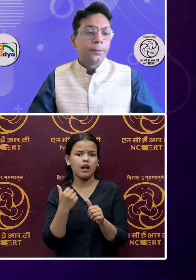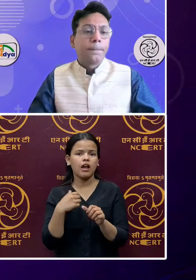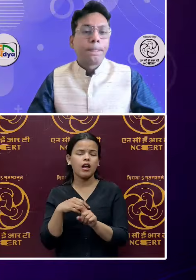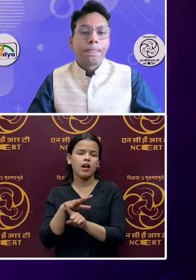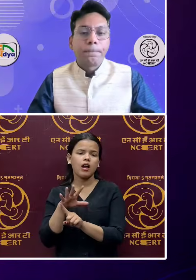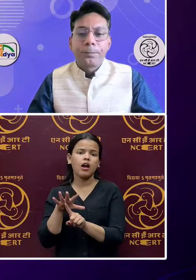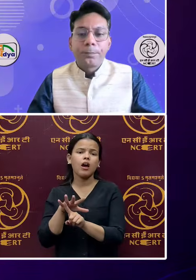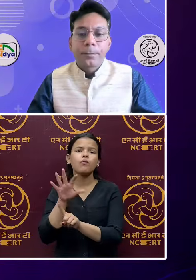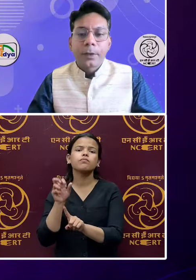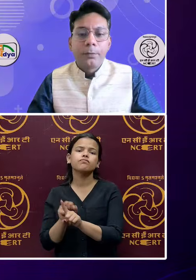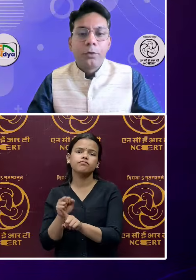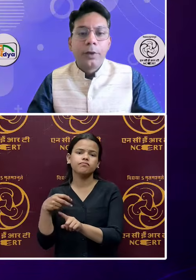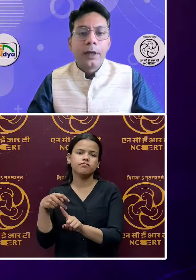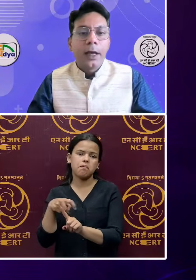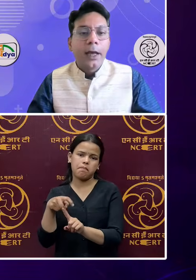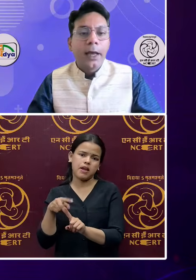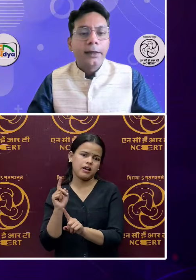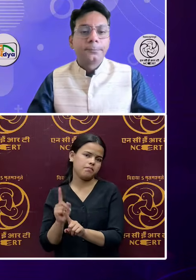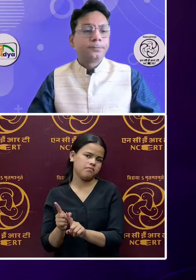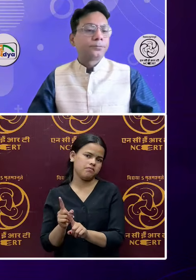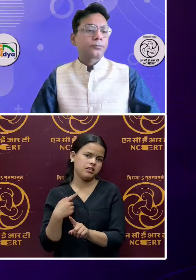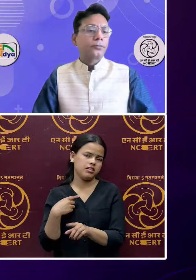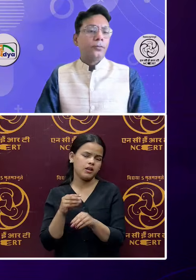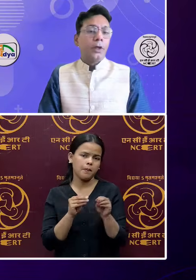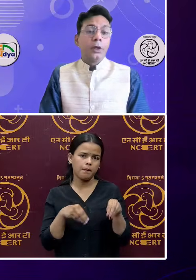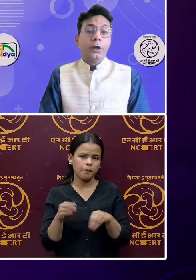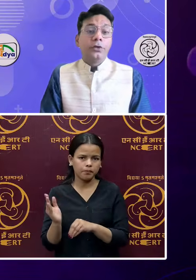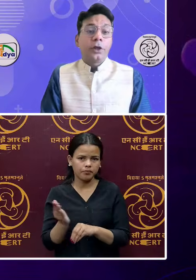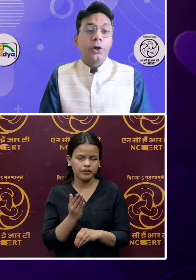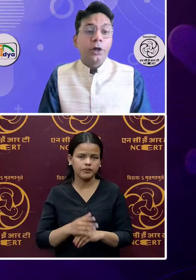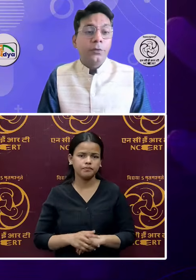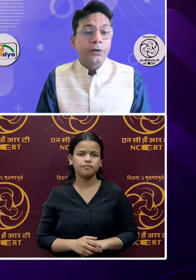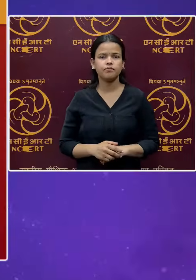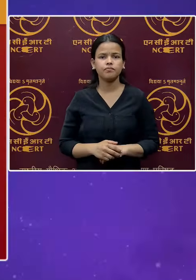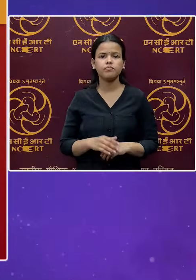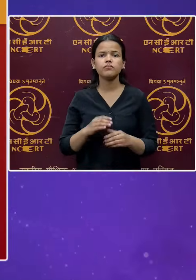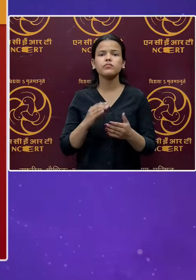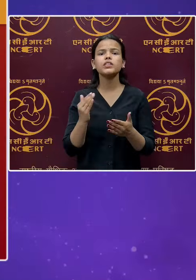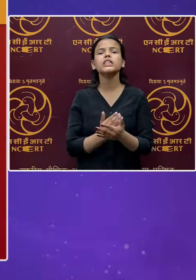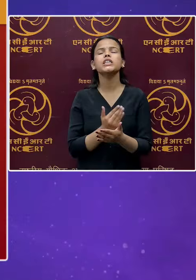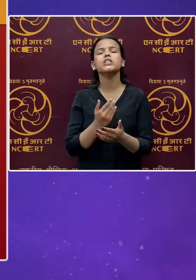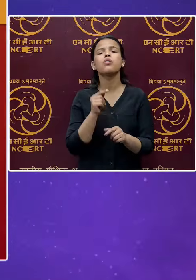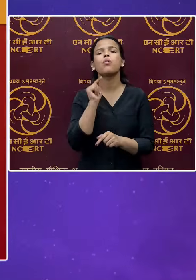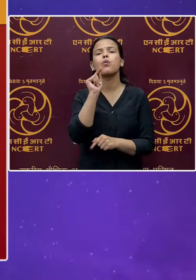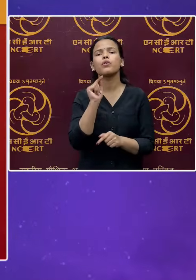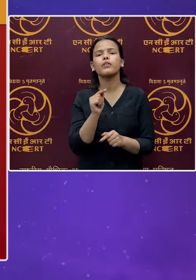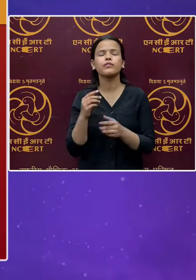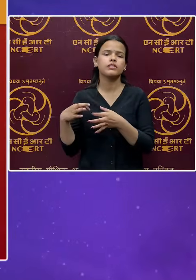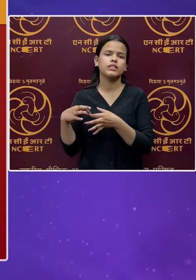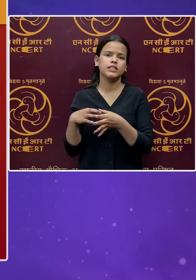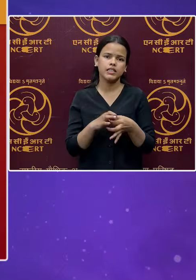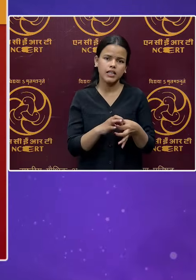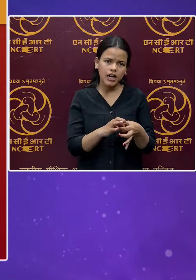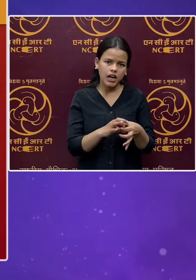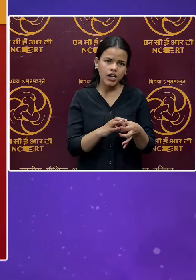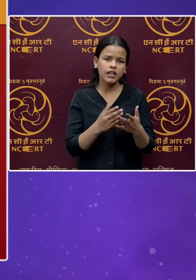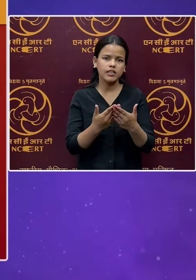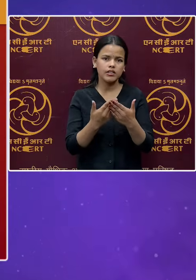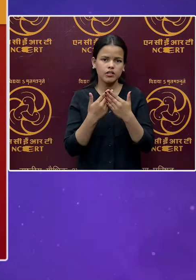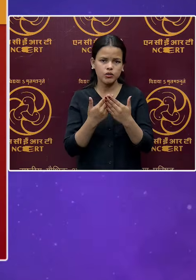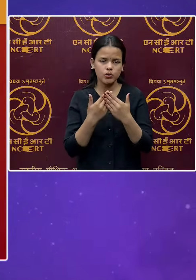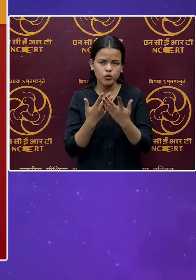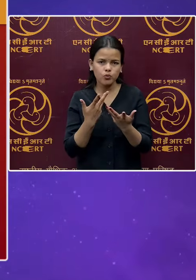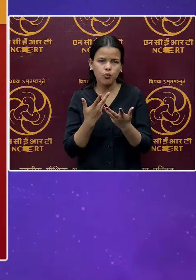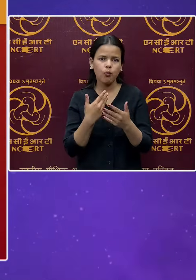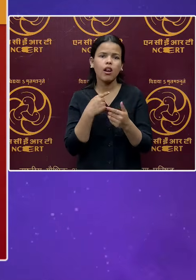correct? Moving ahead, security features related to school specific,